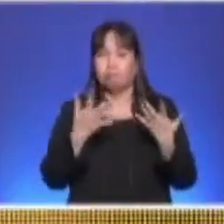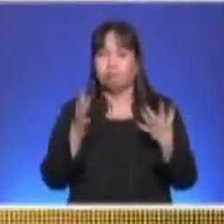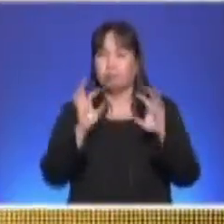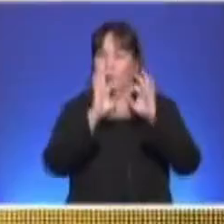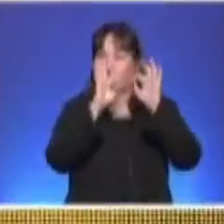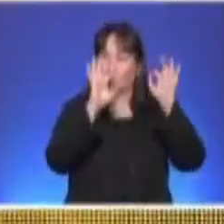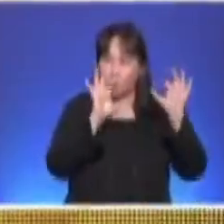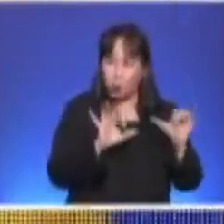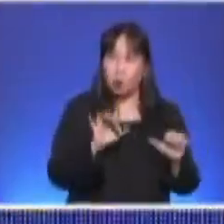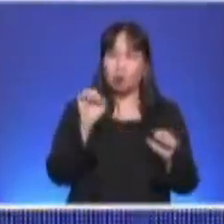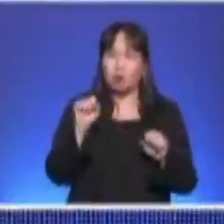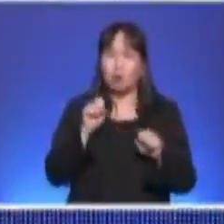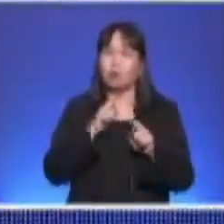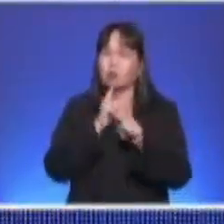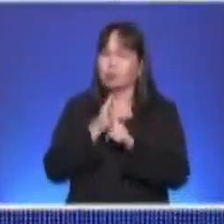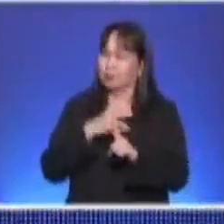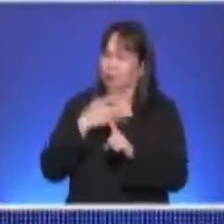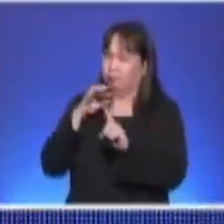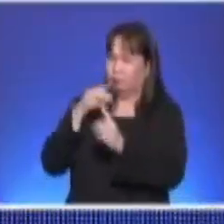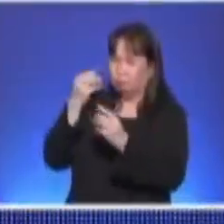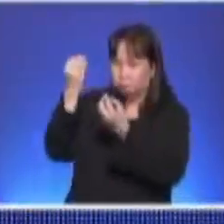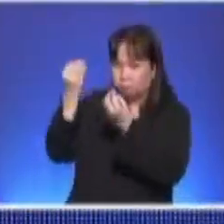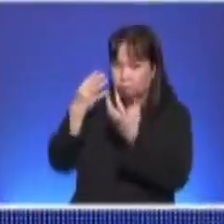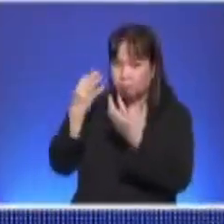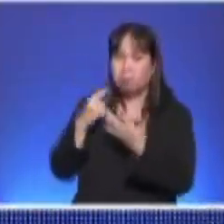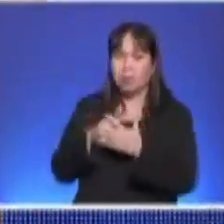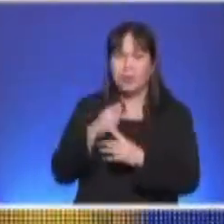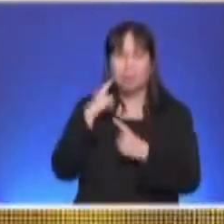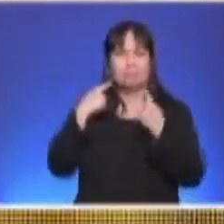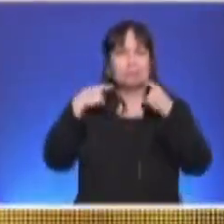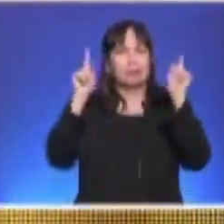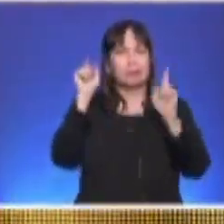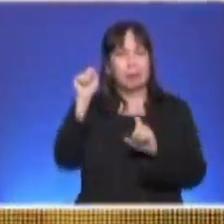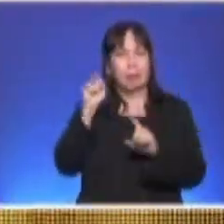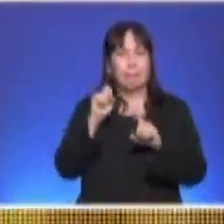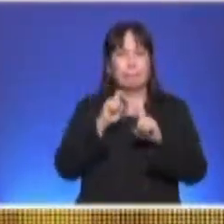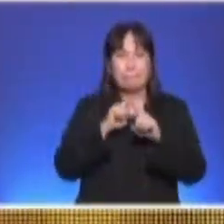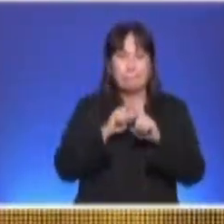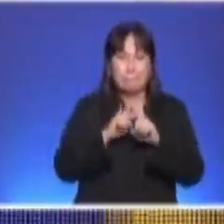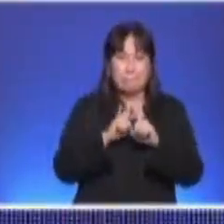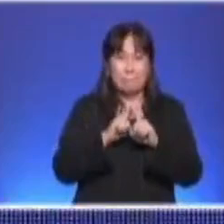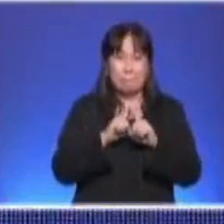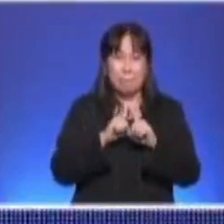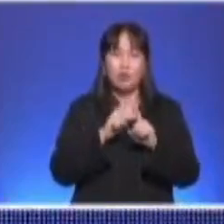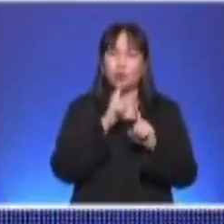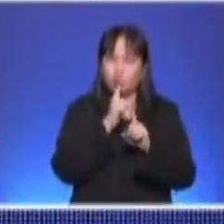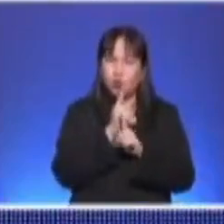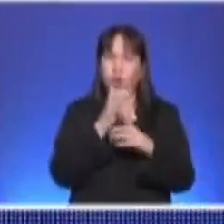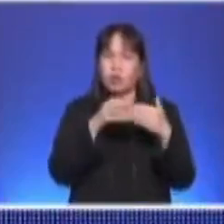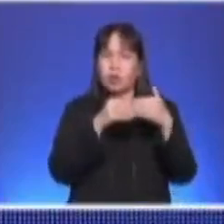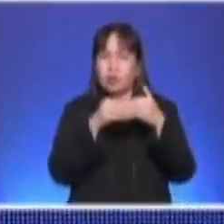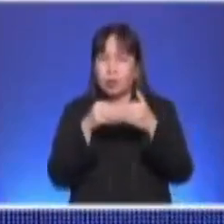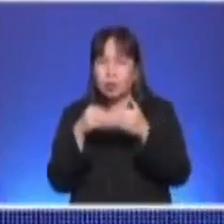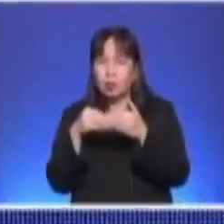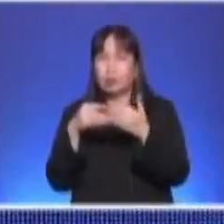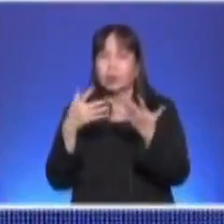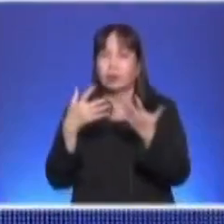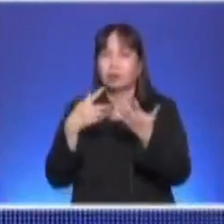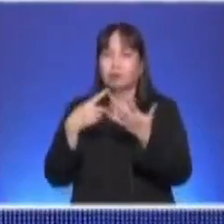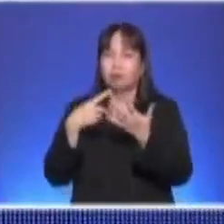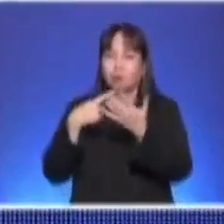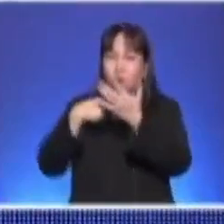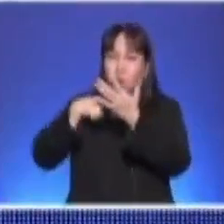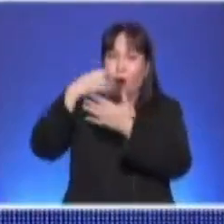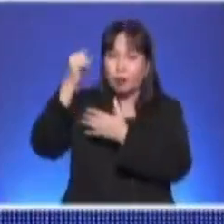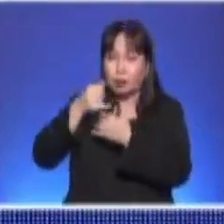framework, yes, it was a success. Dahilan sa na yung po ang naging flagship project ng current administration, yung